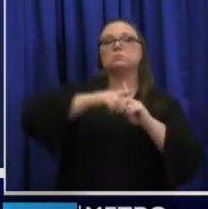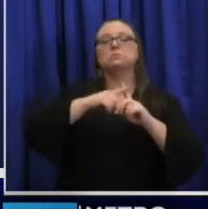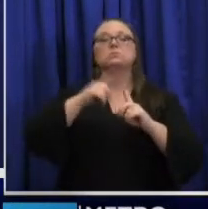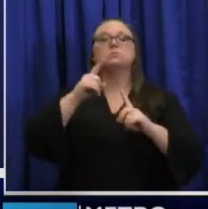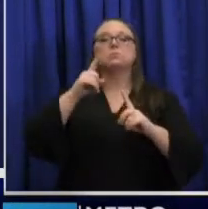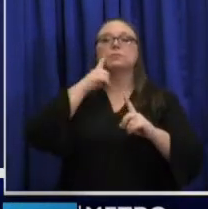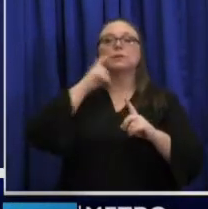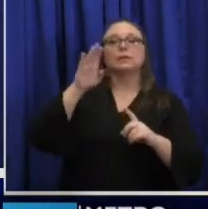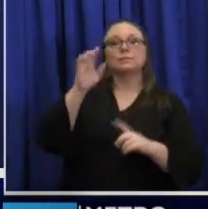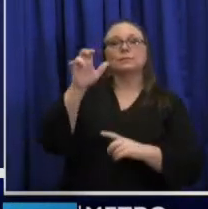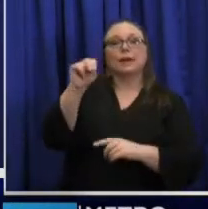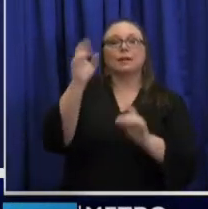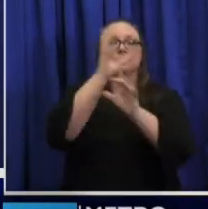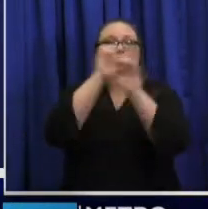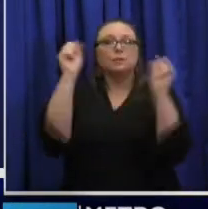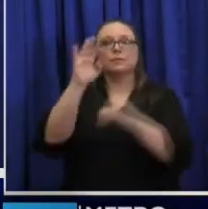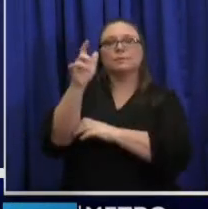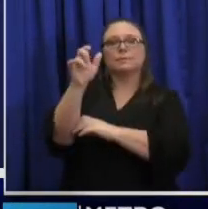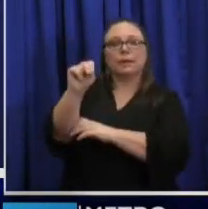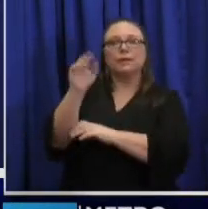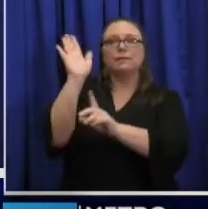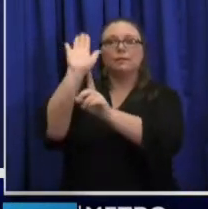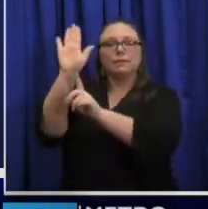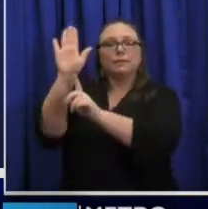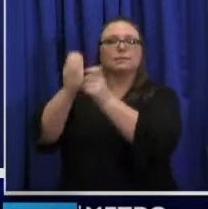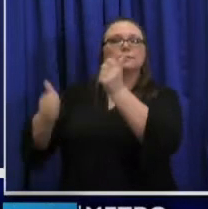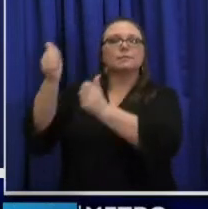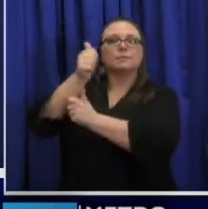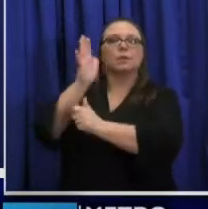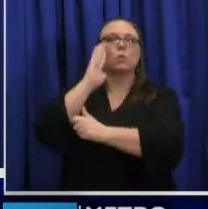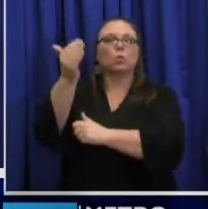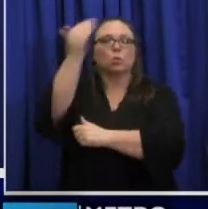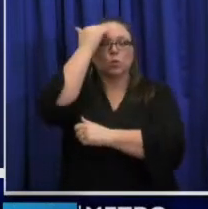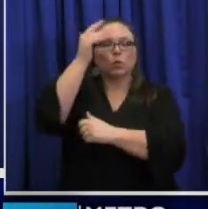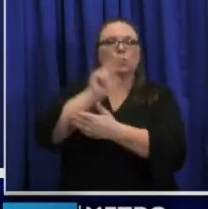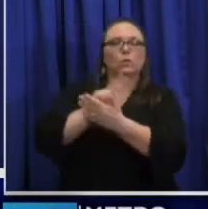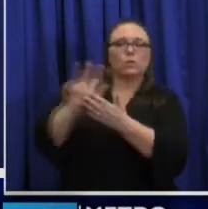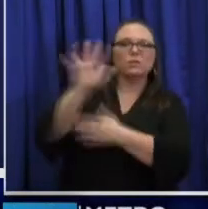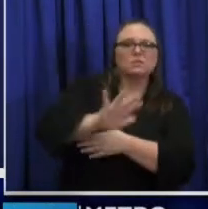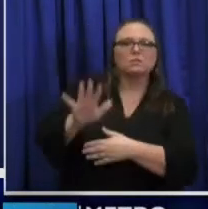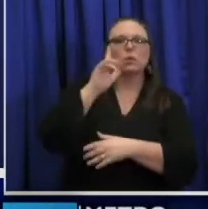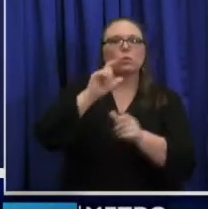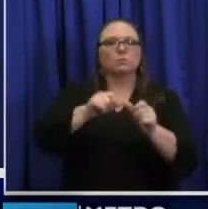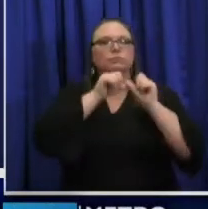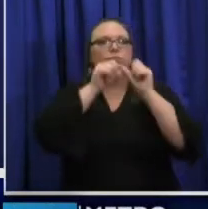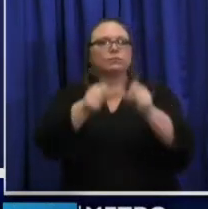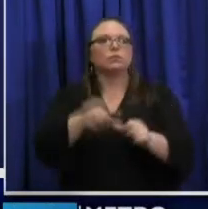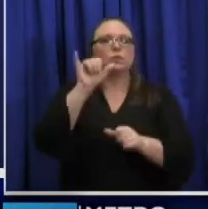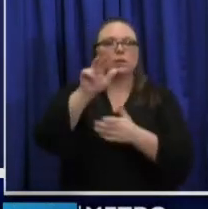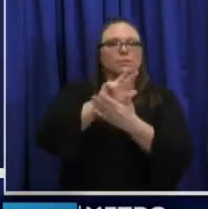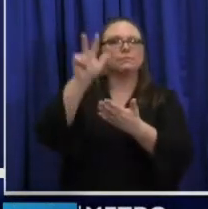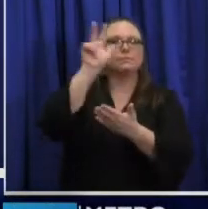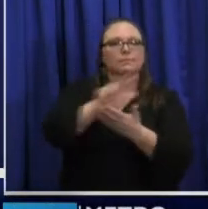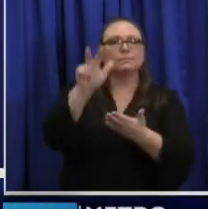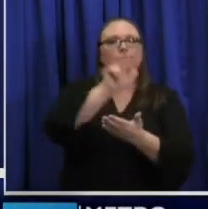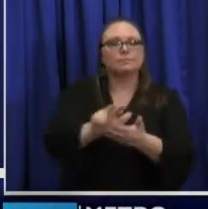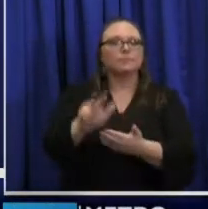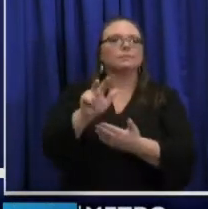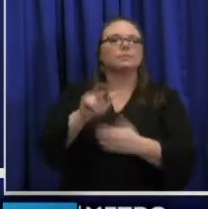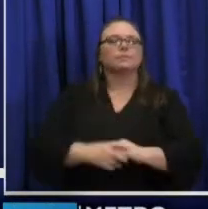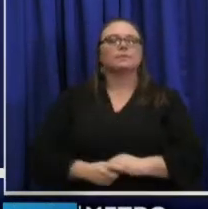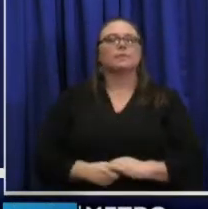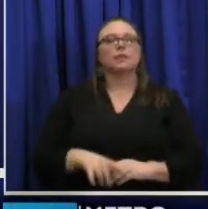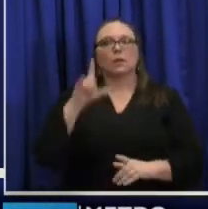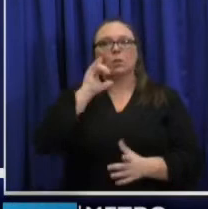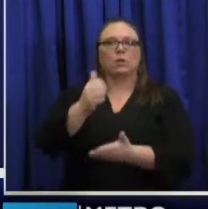the Biden administration has said, that we will know 3 weeks out, and that they're going to try to continue that 3-week out time frame,